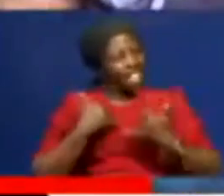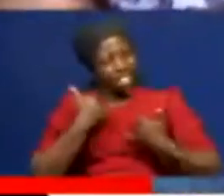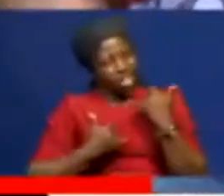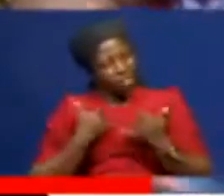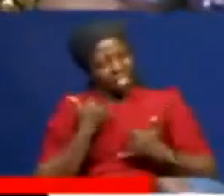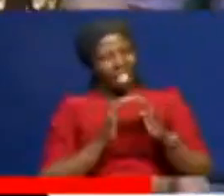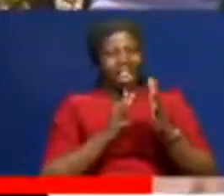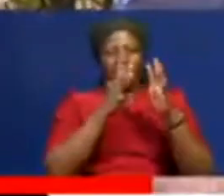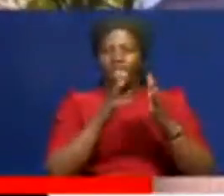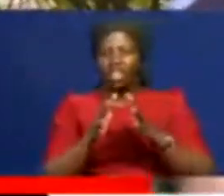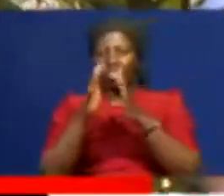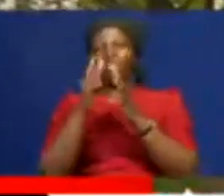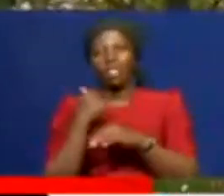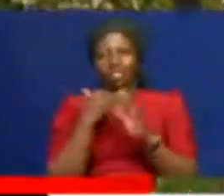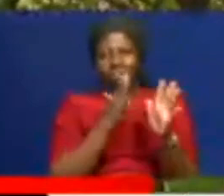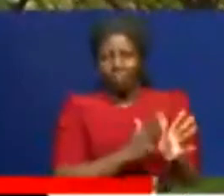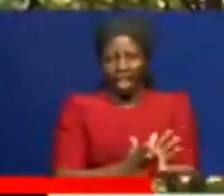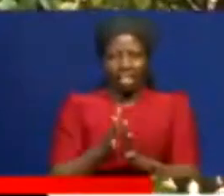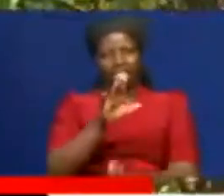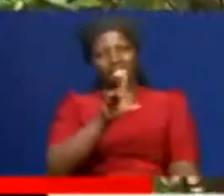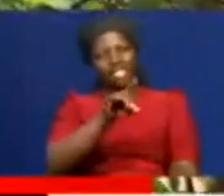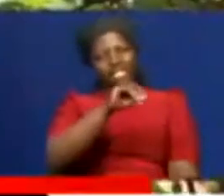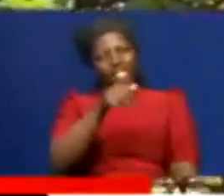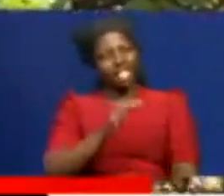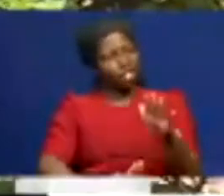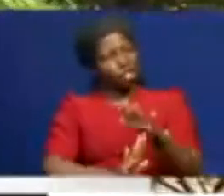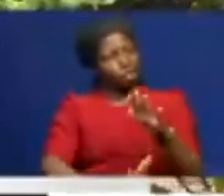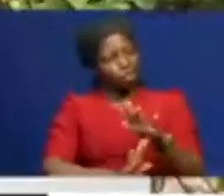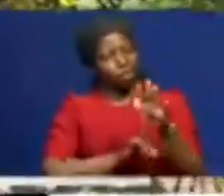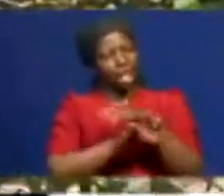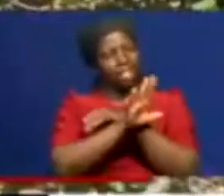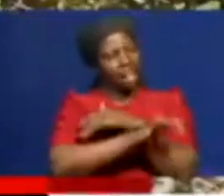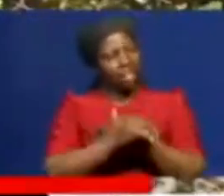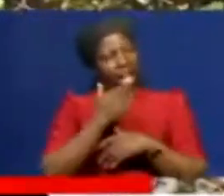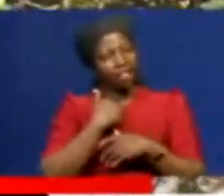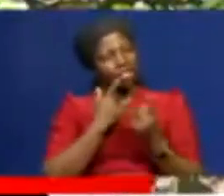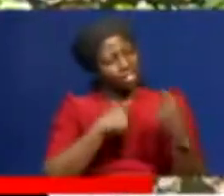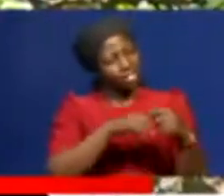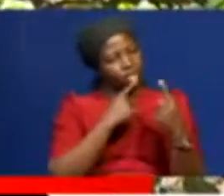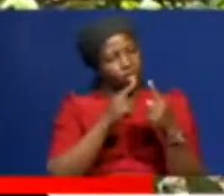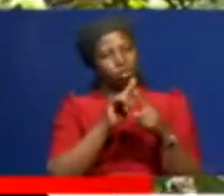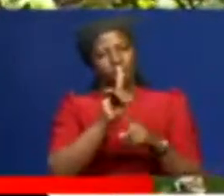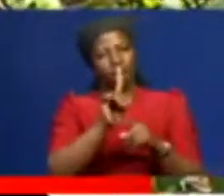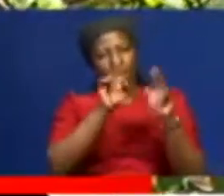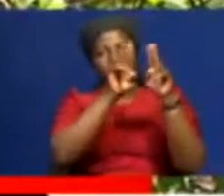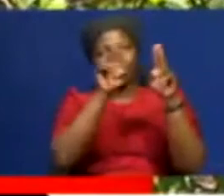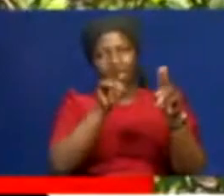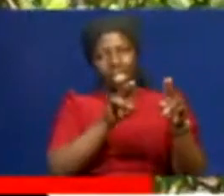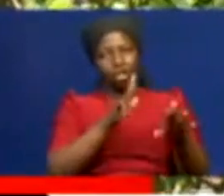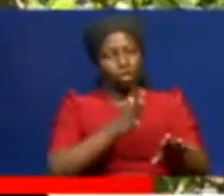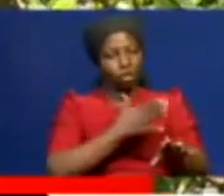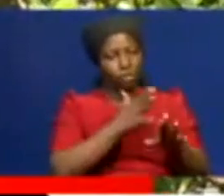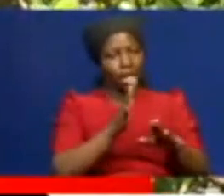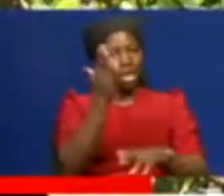We've lined up top-notch DJs in the country. Mm-hmm. We're trying to talk to one of the international musicians who is coming in. Mm. So once